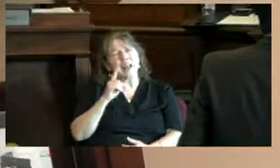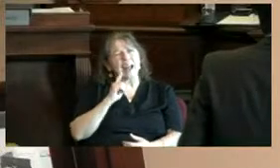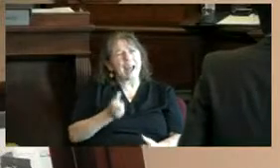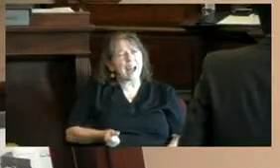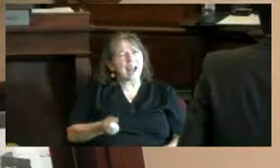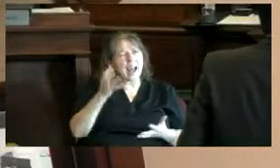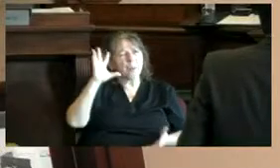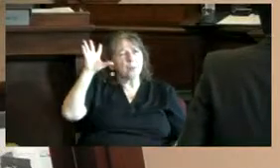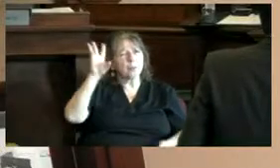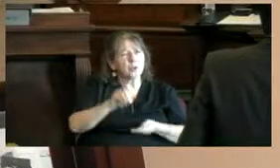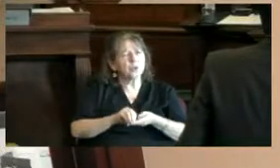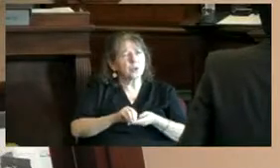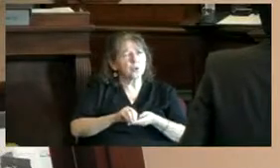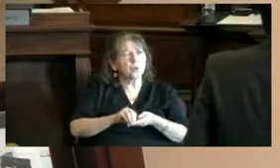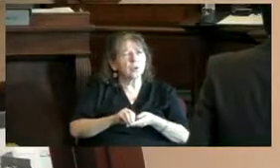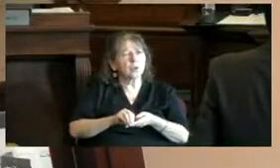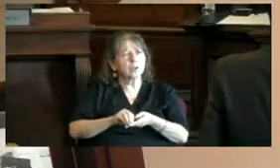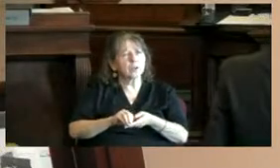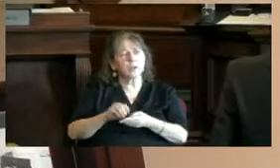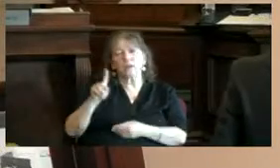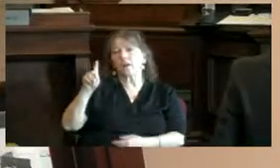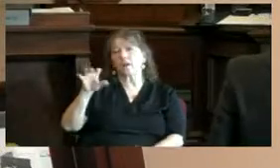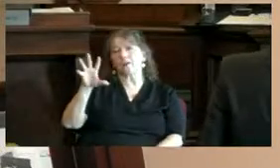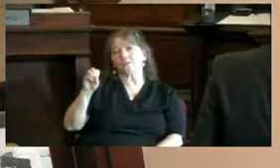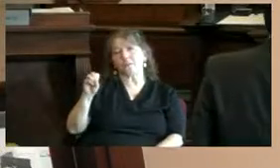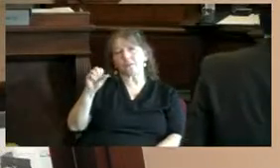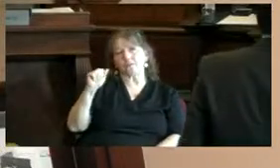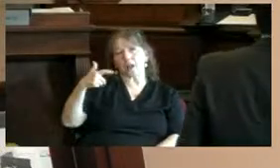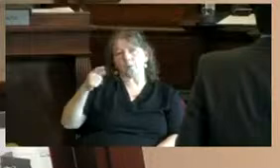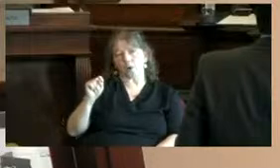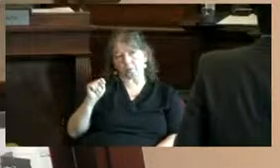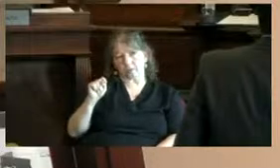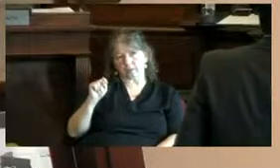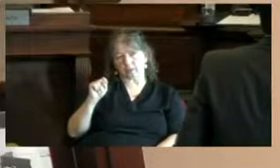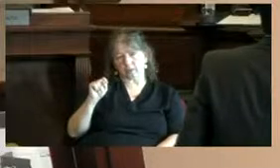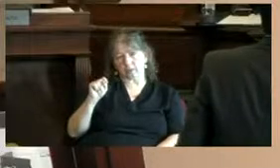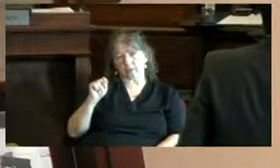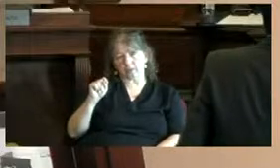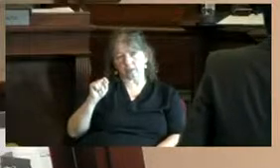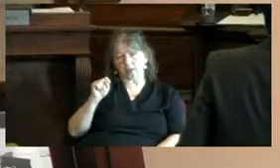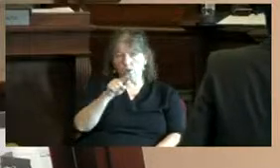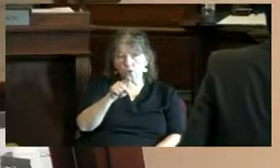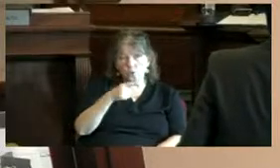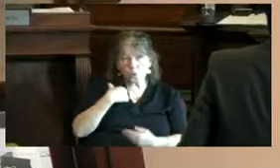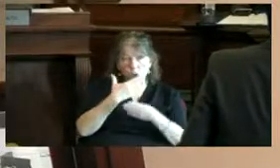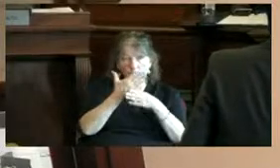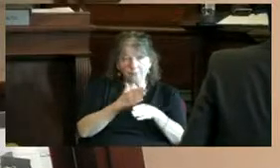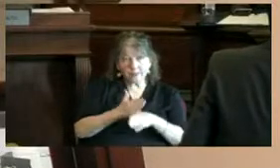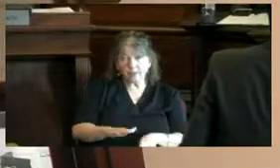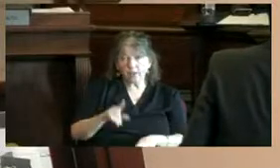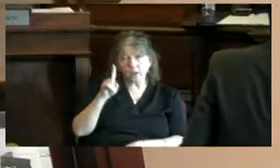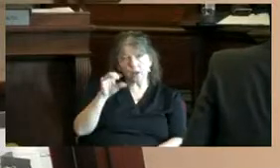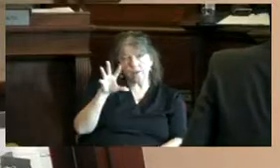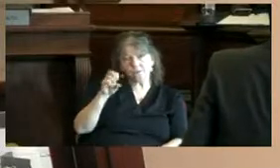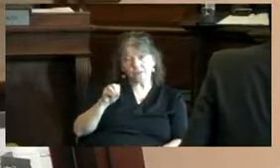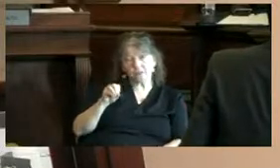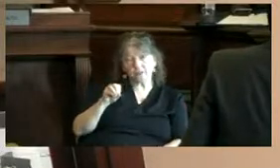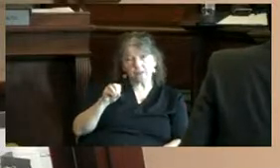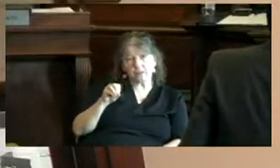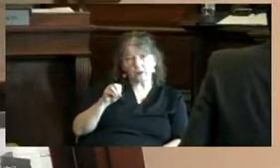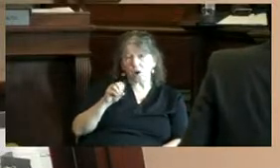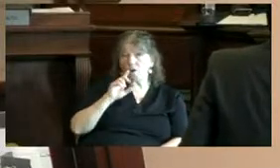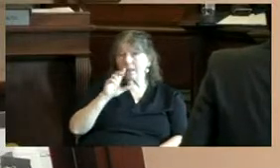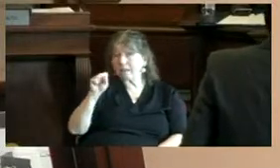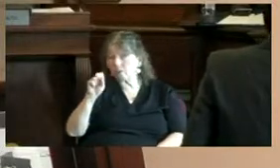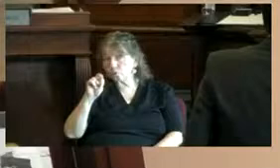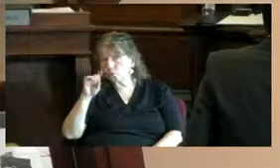for 50%? 150 of the apartments. Does that Do you have a breakdown of those 150 apartments, of whether they're studio,